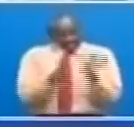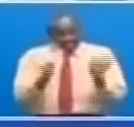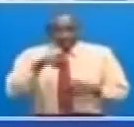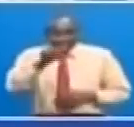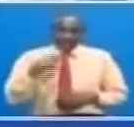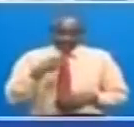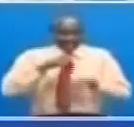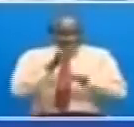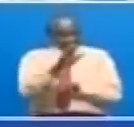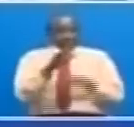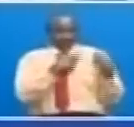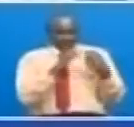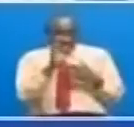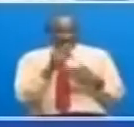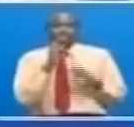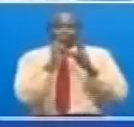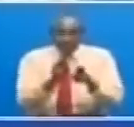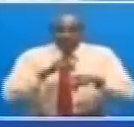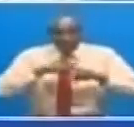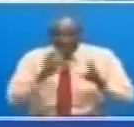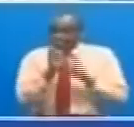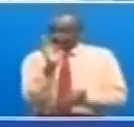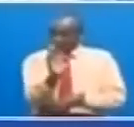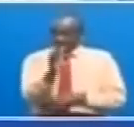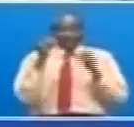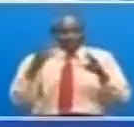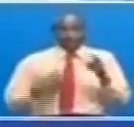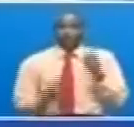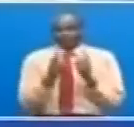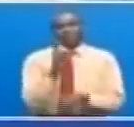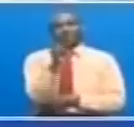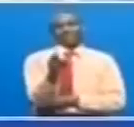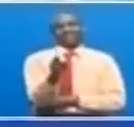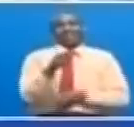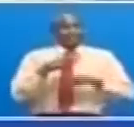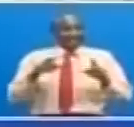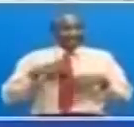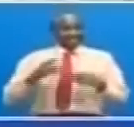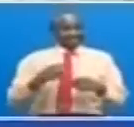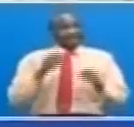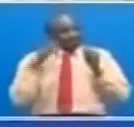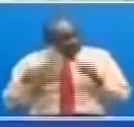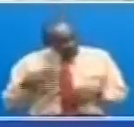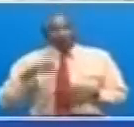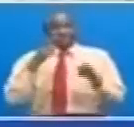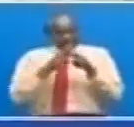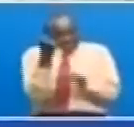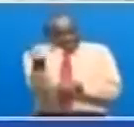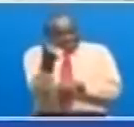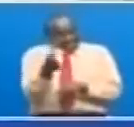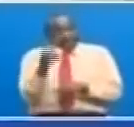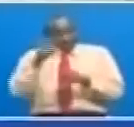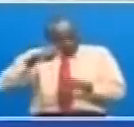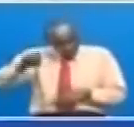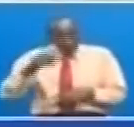just a messenger, but his latest report has come with much intensity. And it will be interesting to see how those who've been implicated